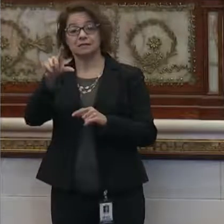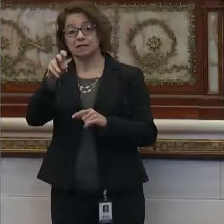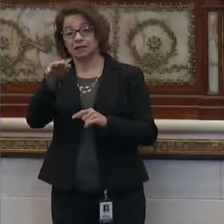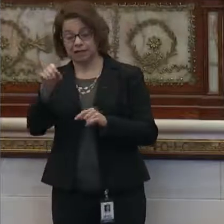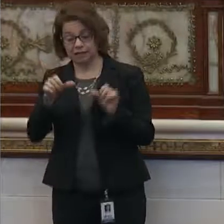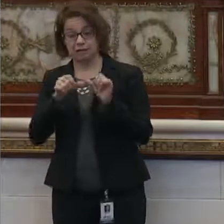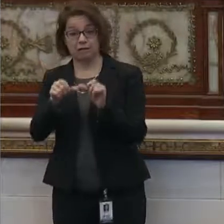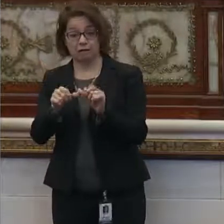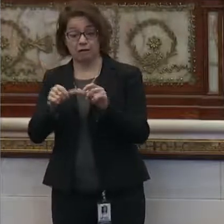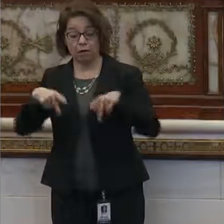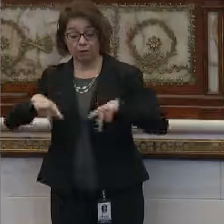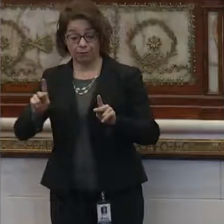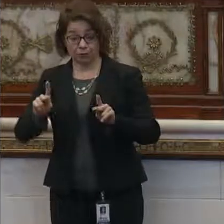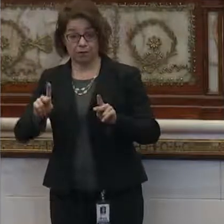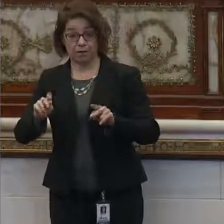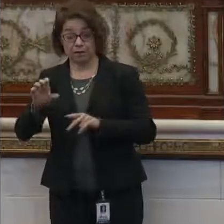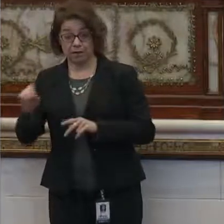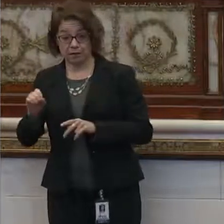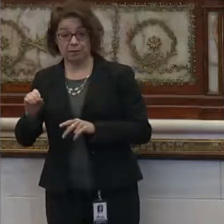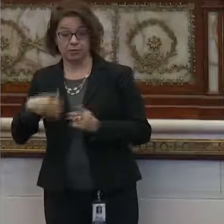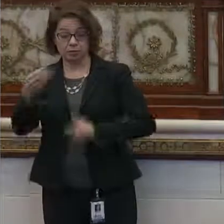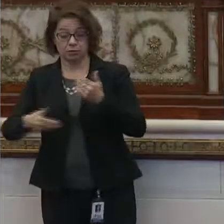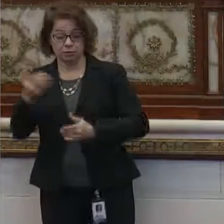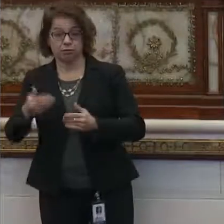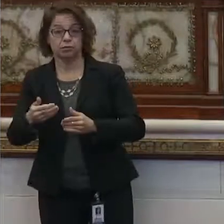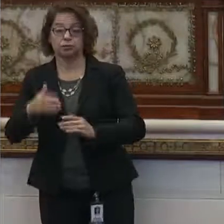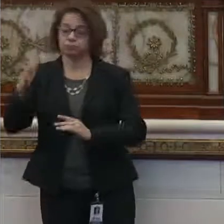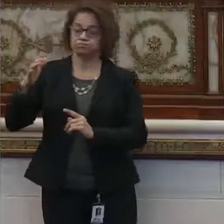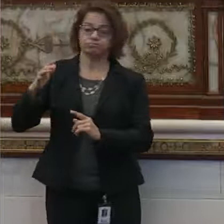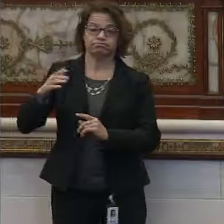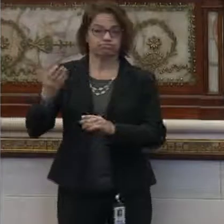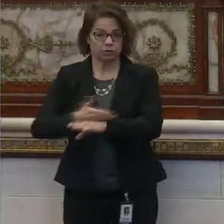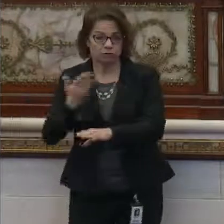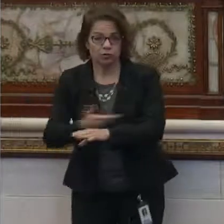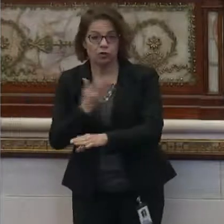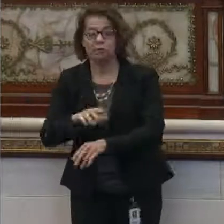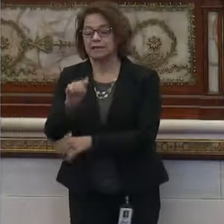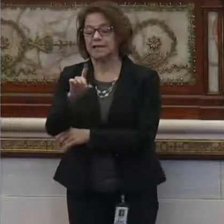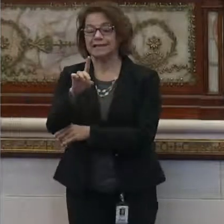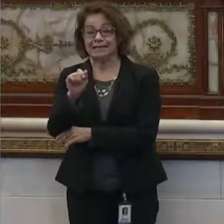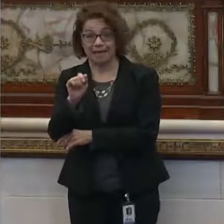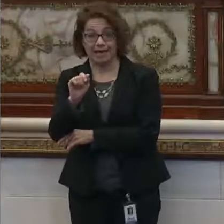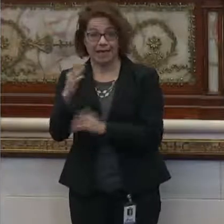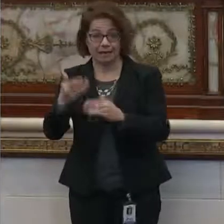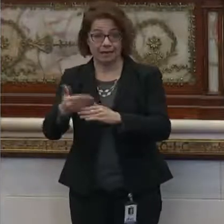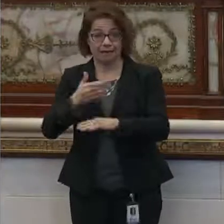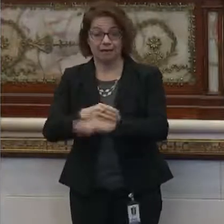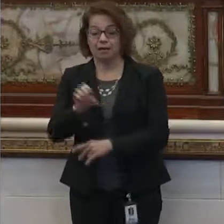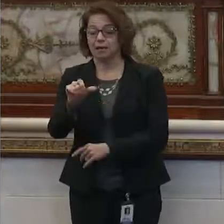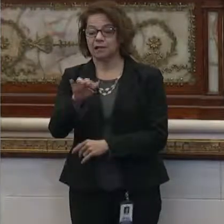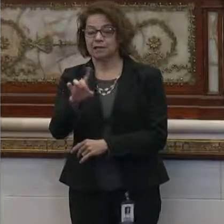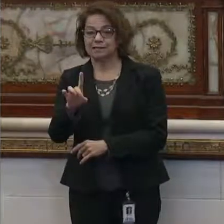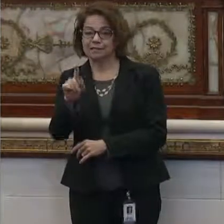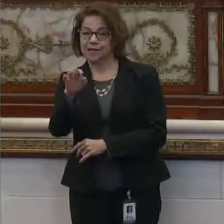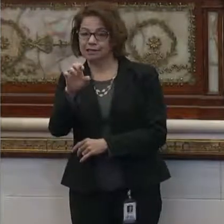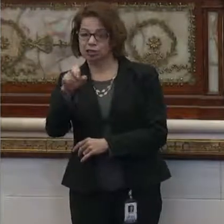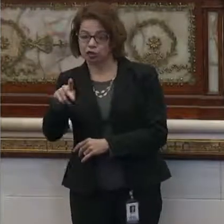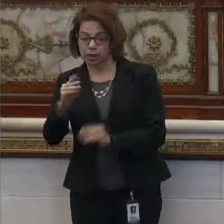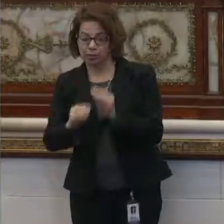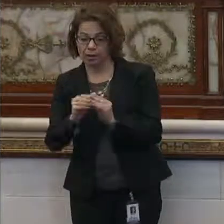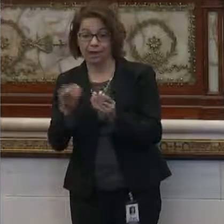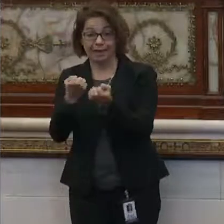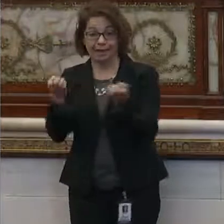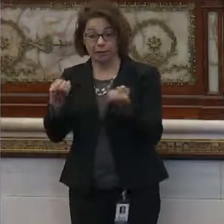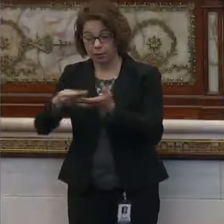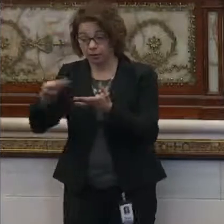expeditiously proceed with the initial planned capital improvements for the course, including ADA upgrades, sand trap rebuilds, equipment